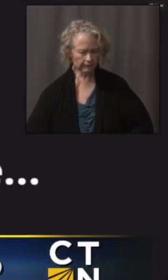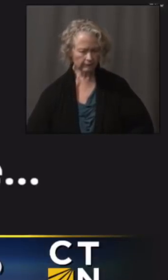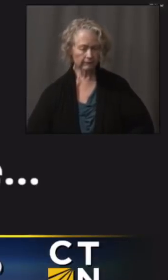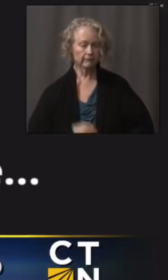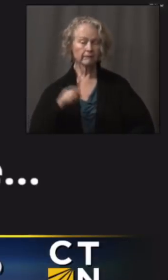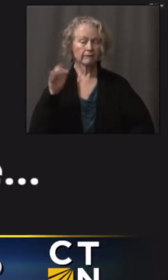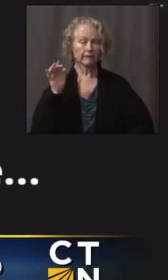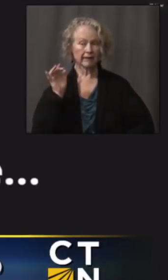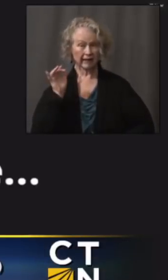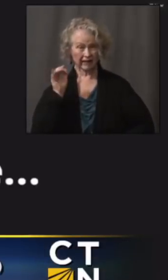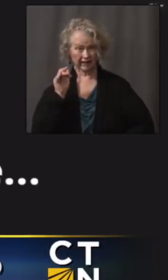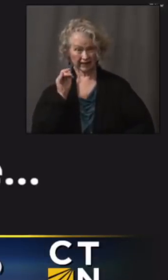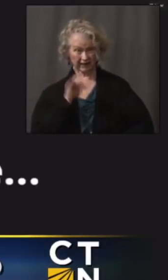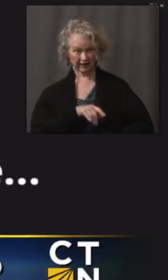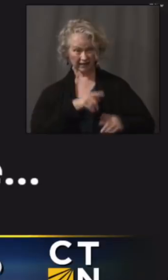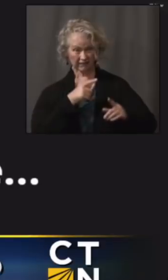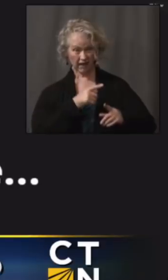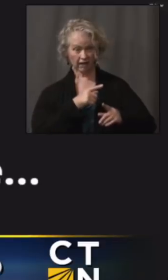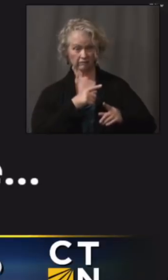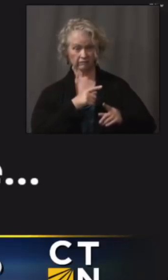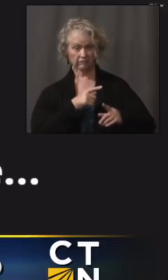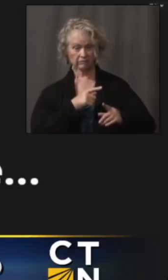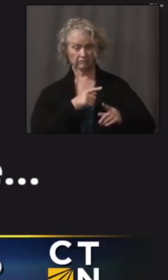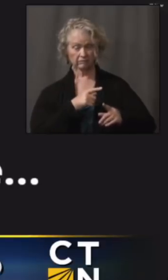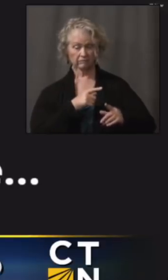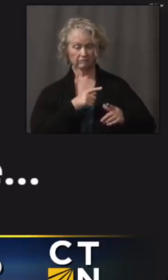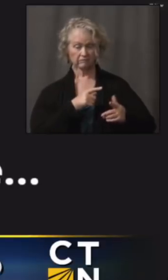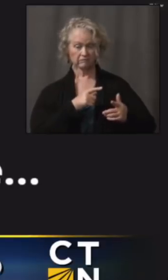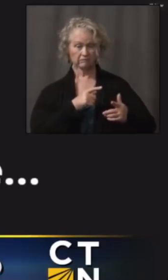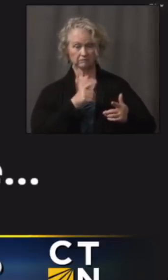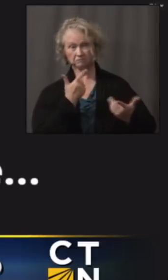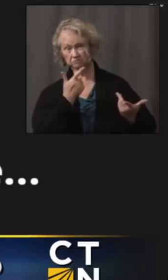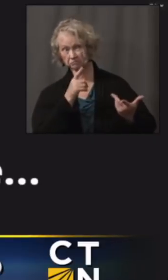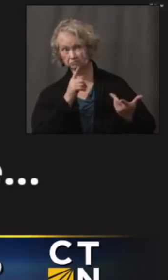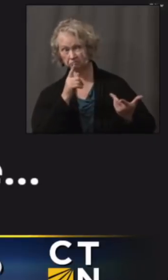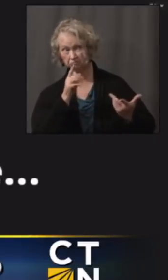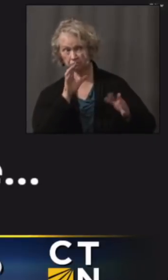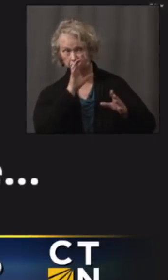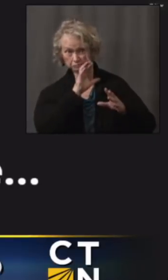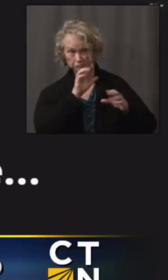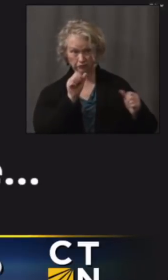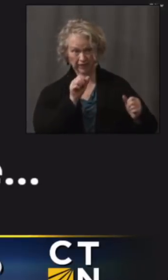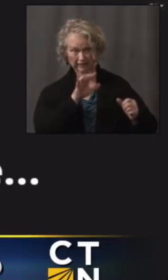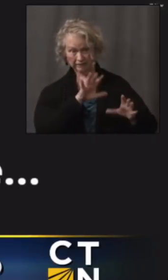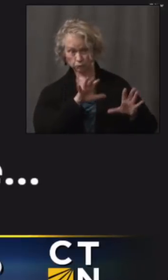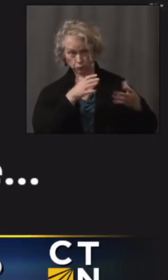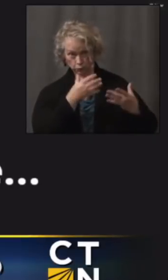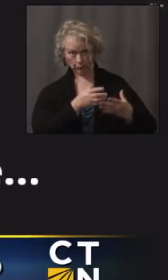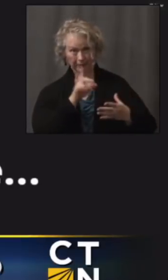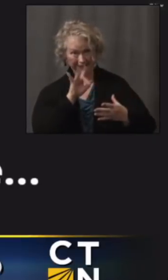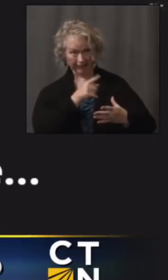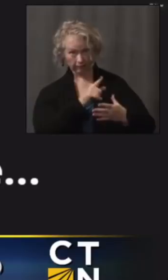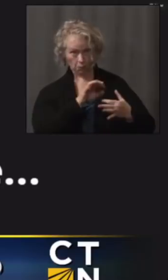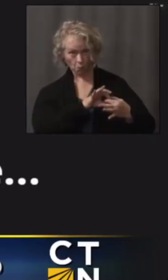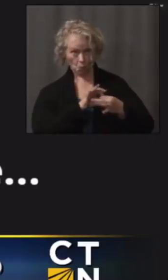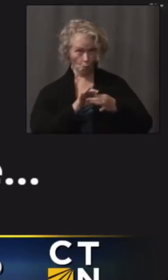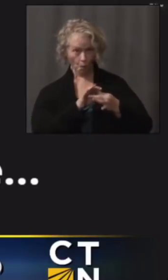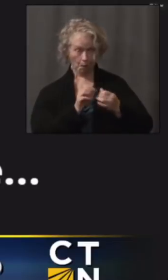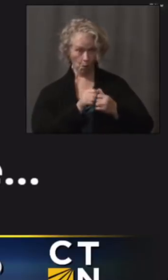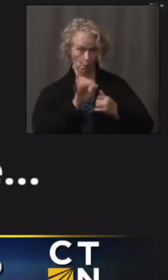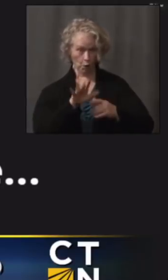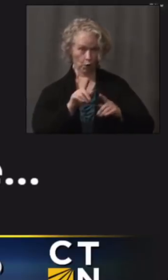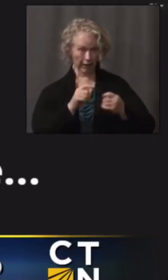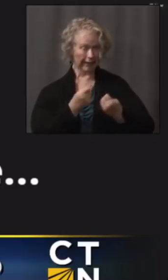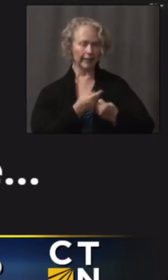group, is that a lot of hype, or is that actually going to have a negative effect on your team moving in on January